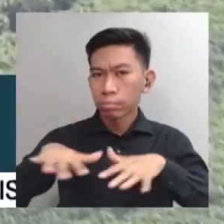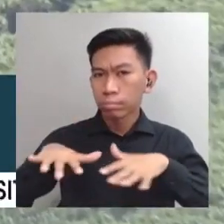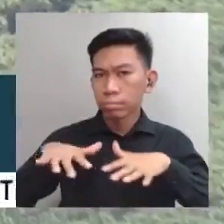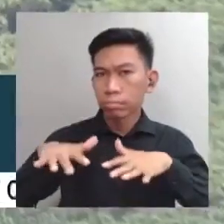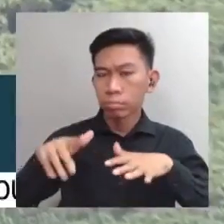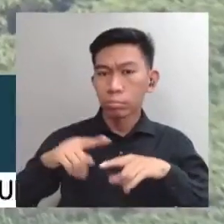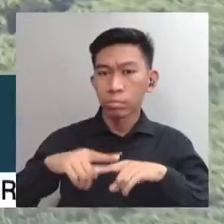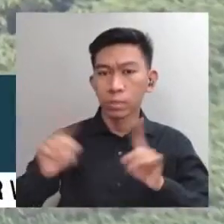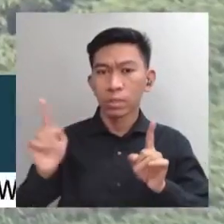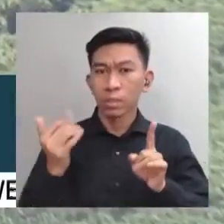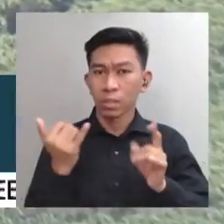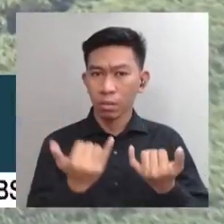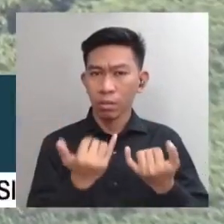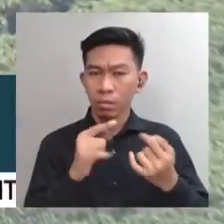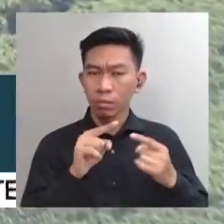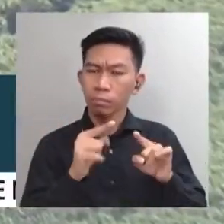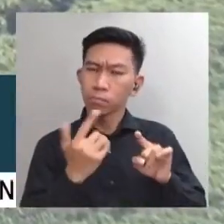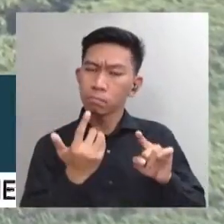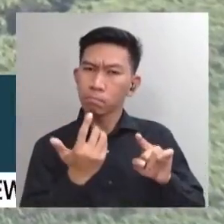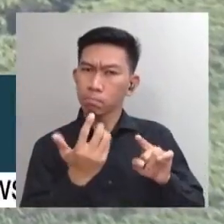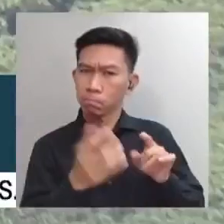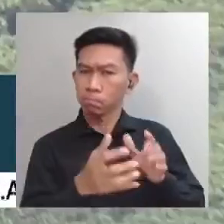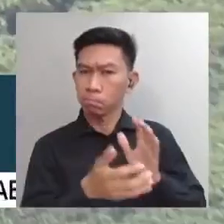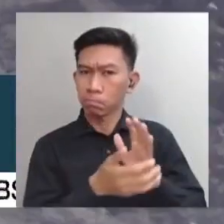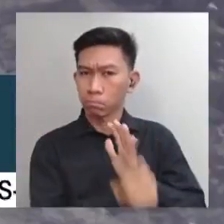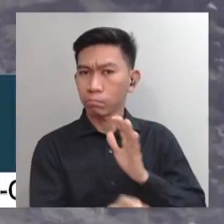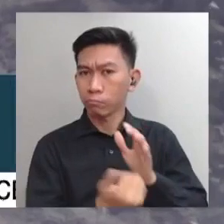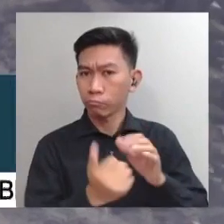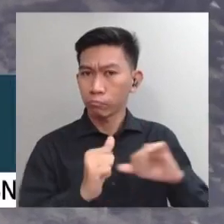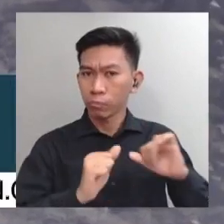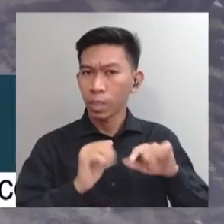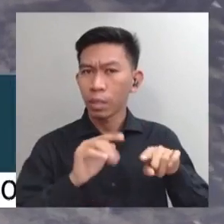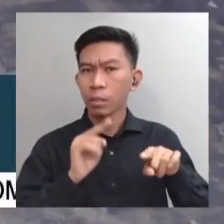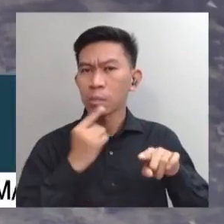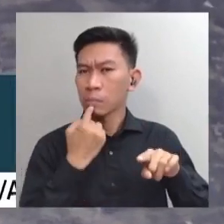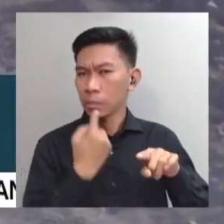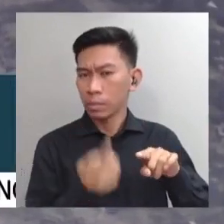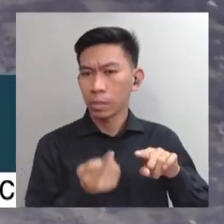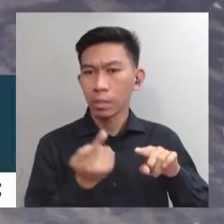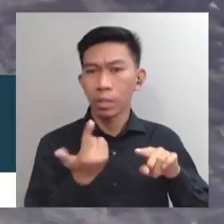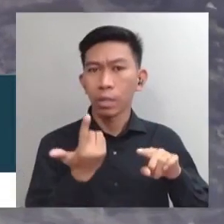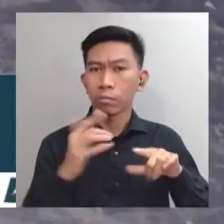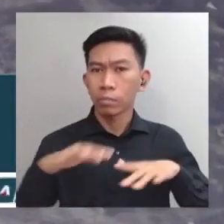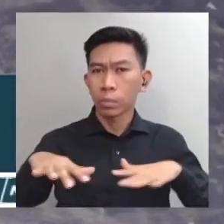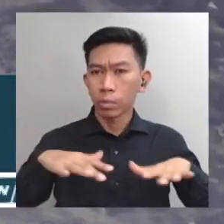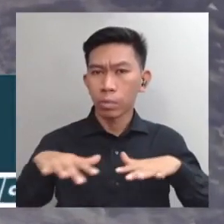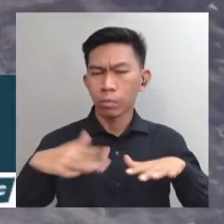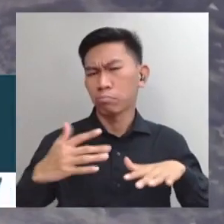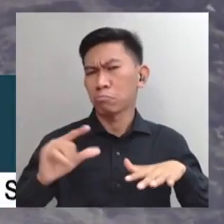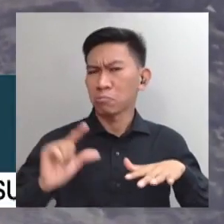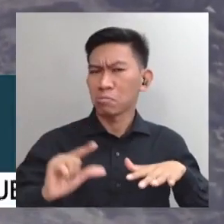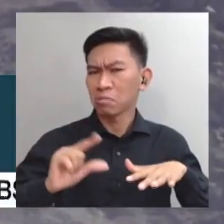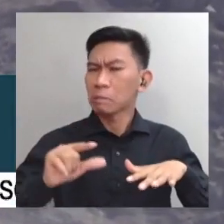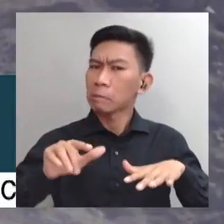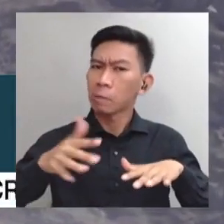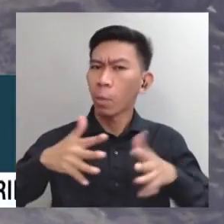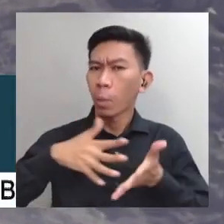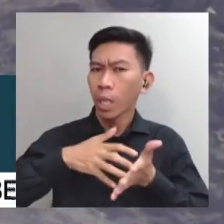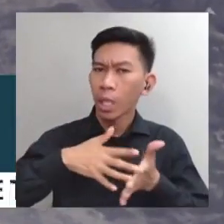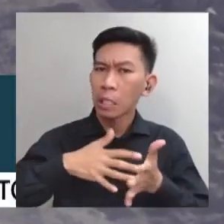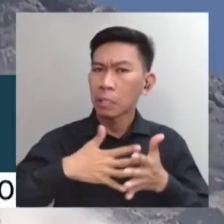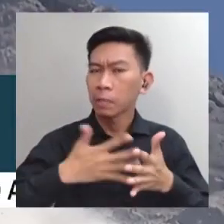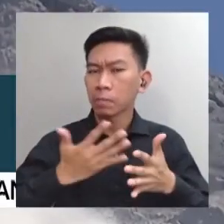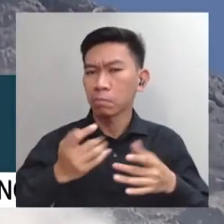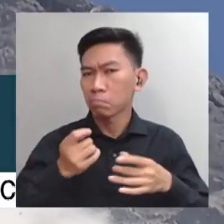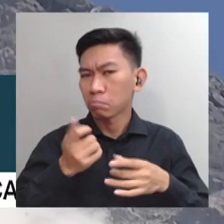Observatory resident volcanologist Dr. Paul Alani said the earthquakes recorded are of low magnitude, which is not alarming yet. He